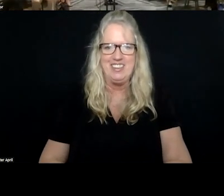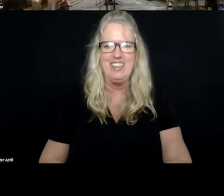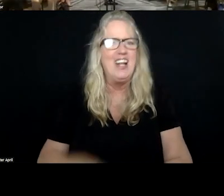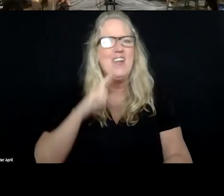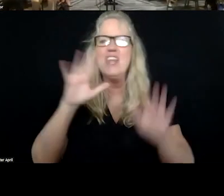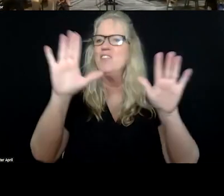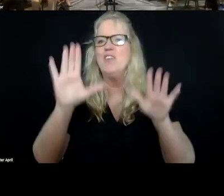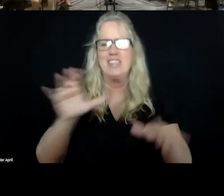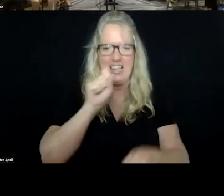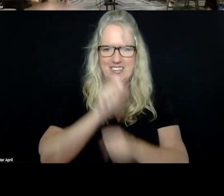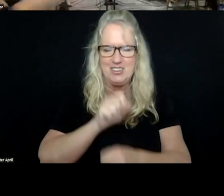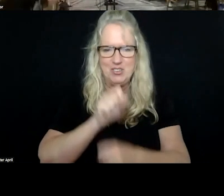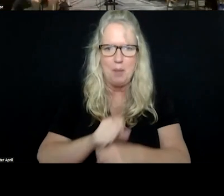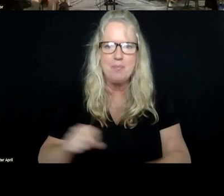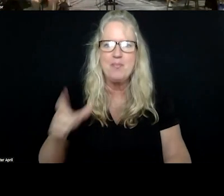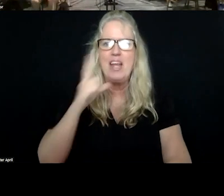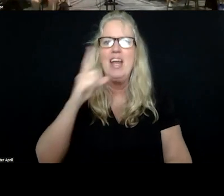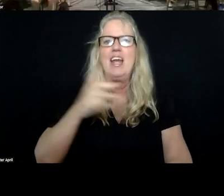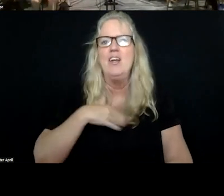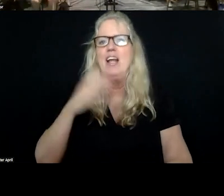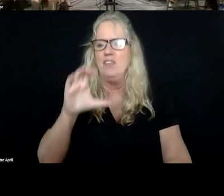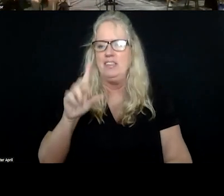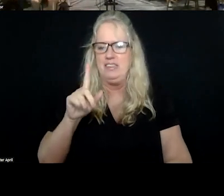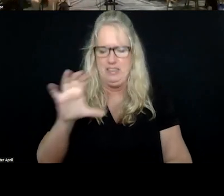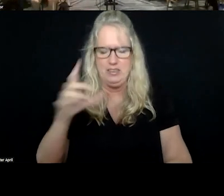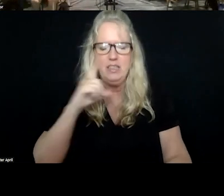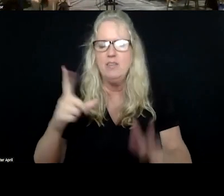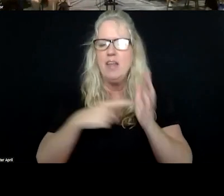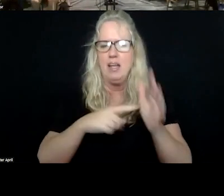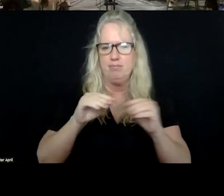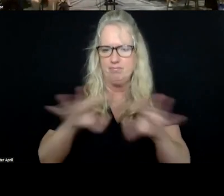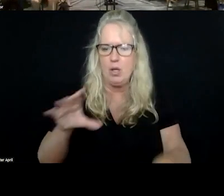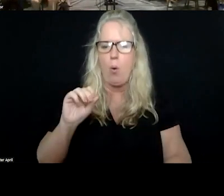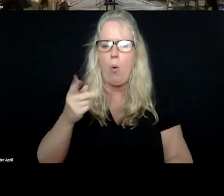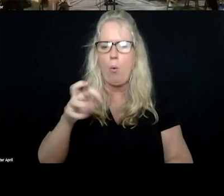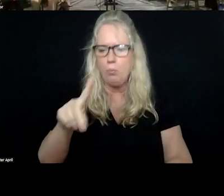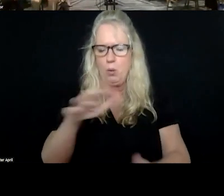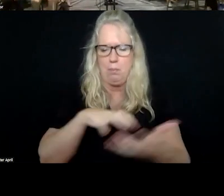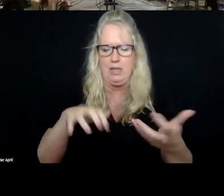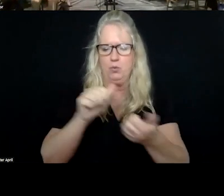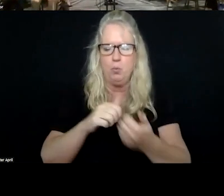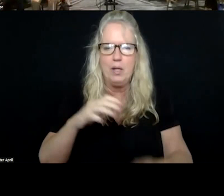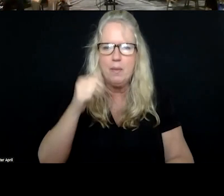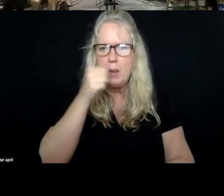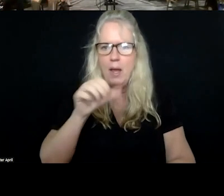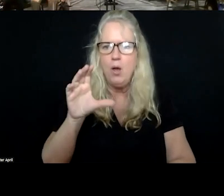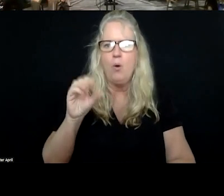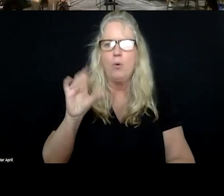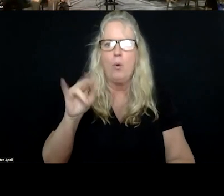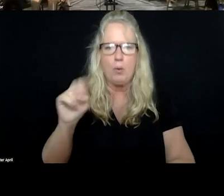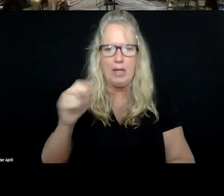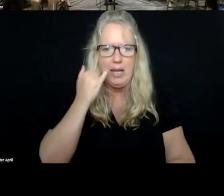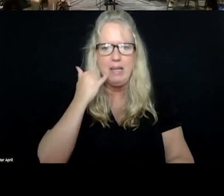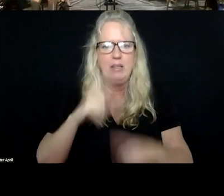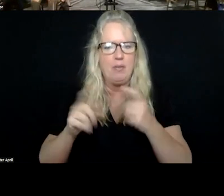Fantastic job. In July, the CDC released data showing opioids mixed with cocaine and psychostimulants are driving